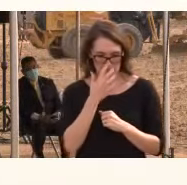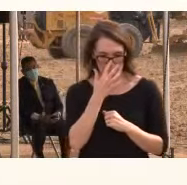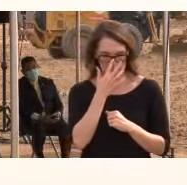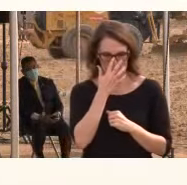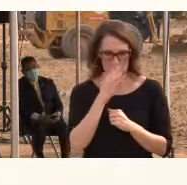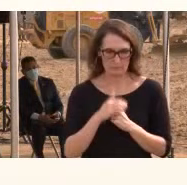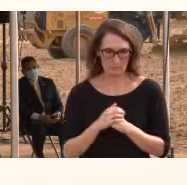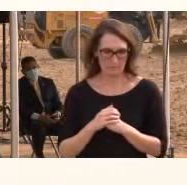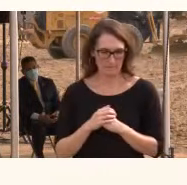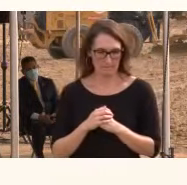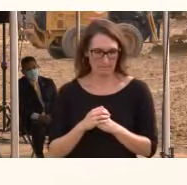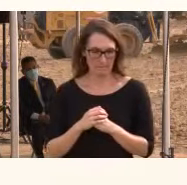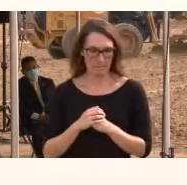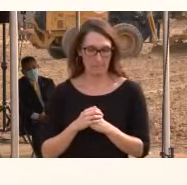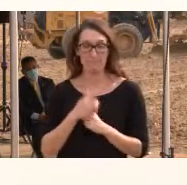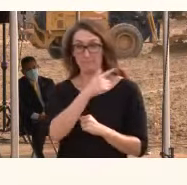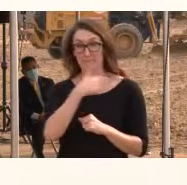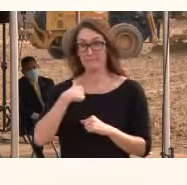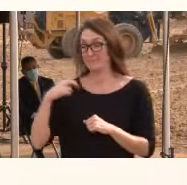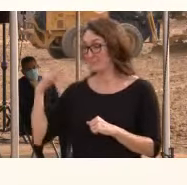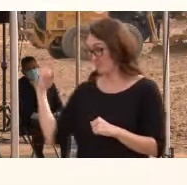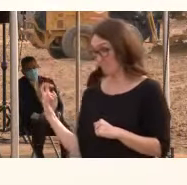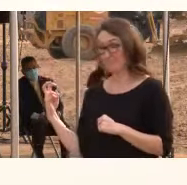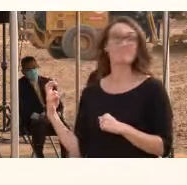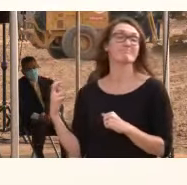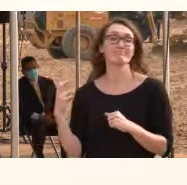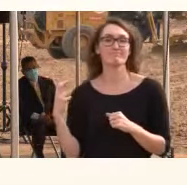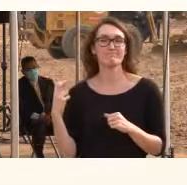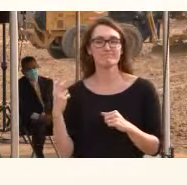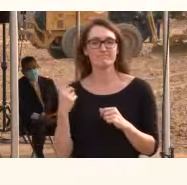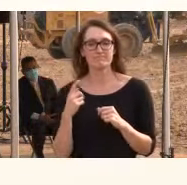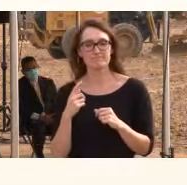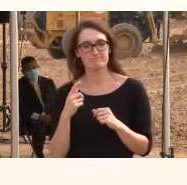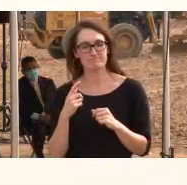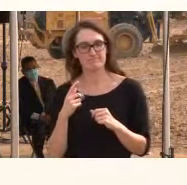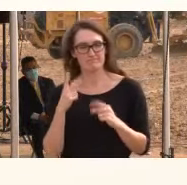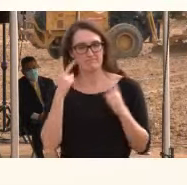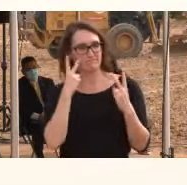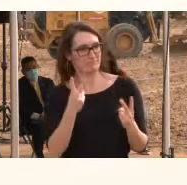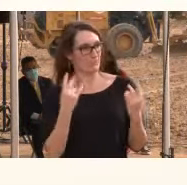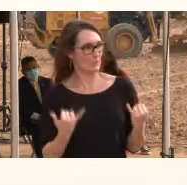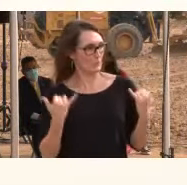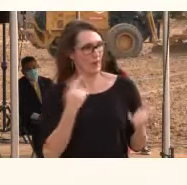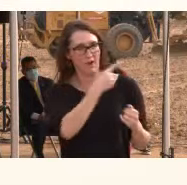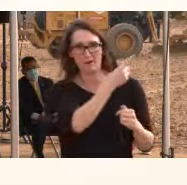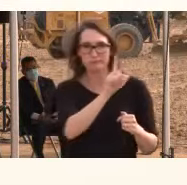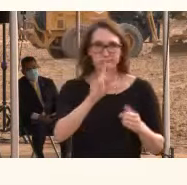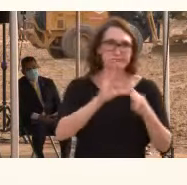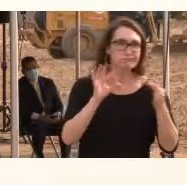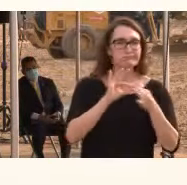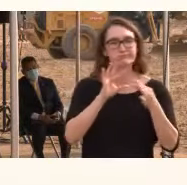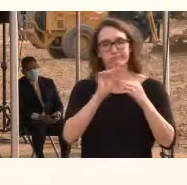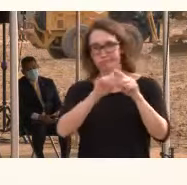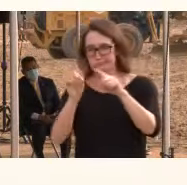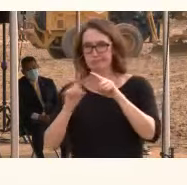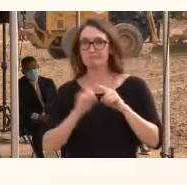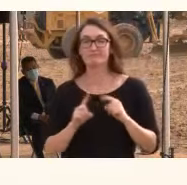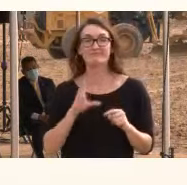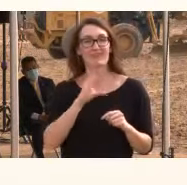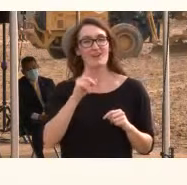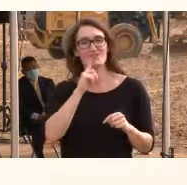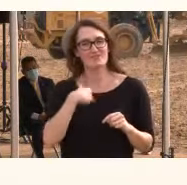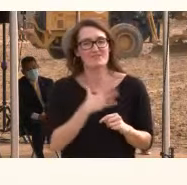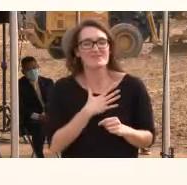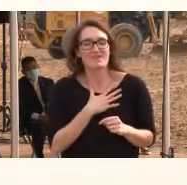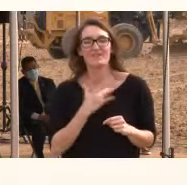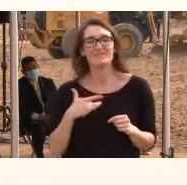I've sat in my seat watching much of what's taken place today, and my heart